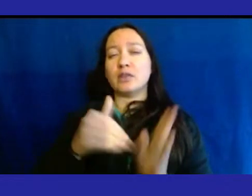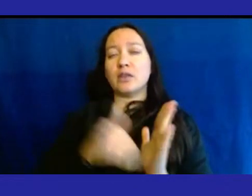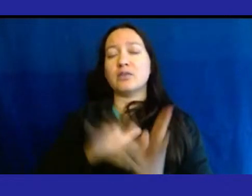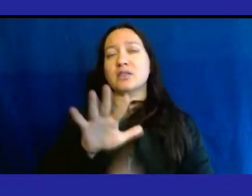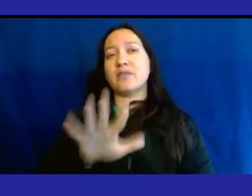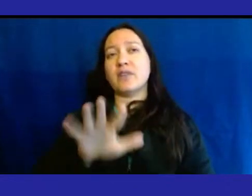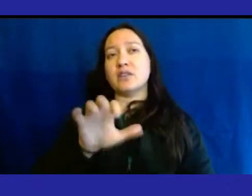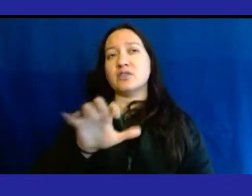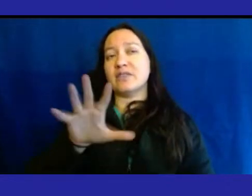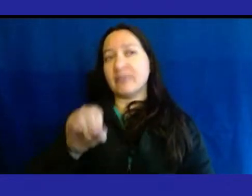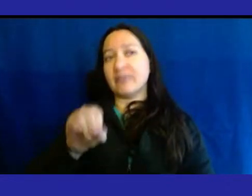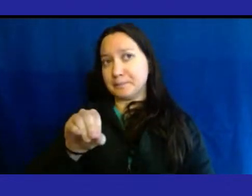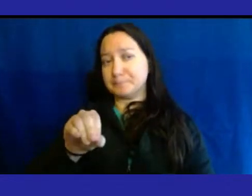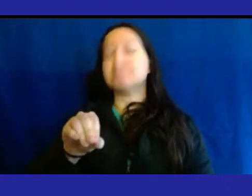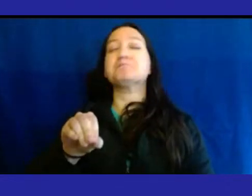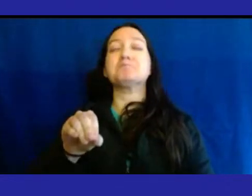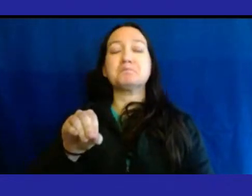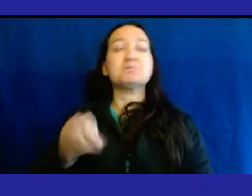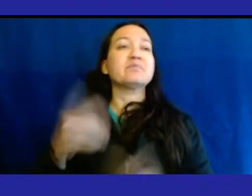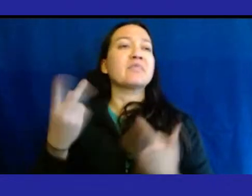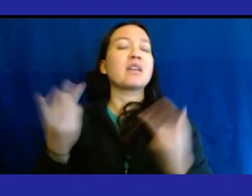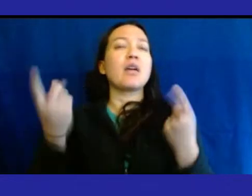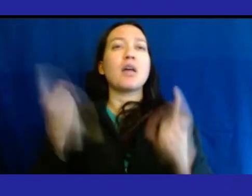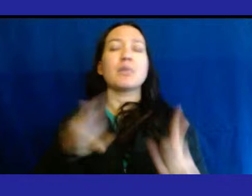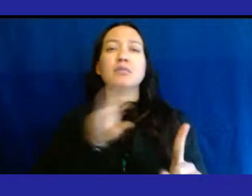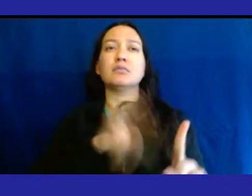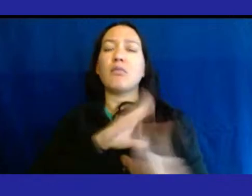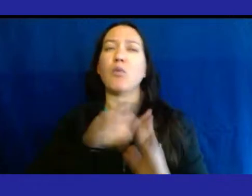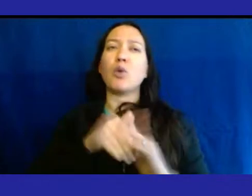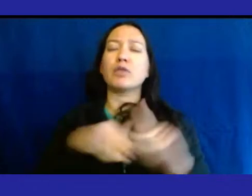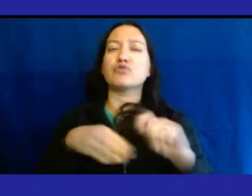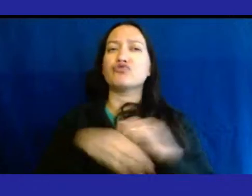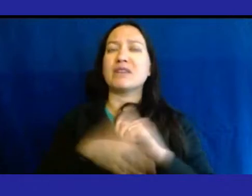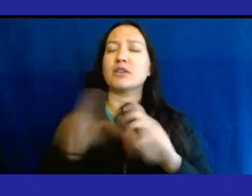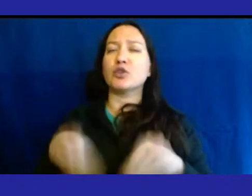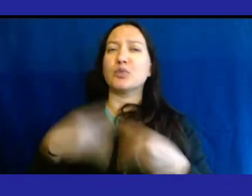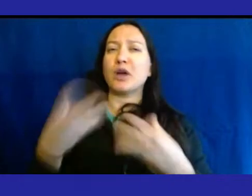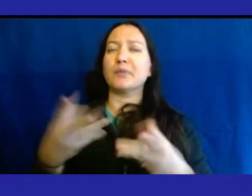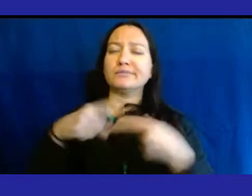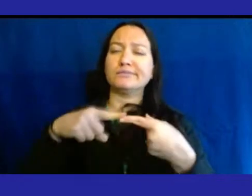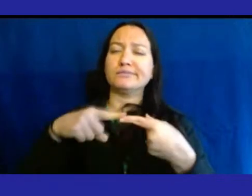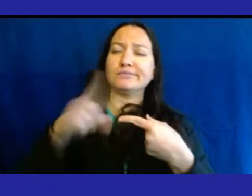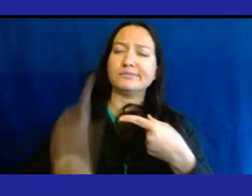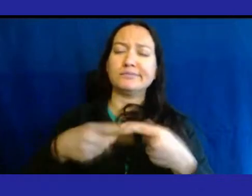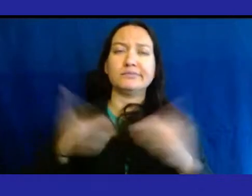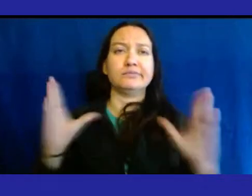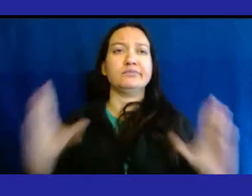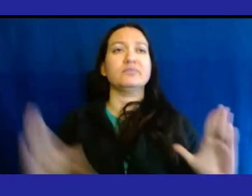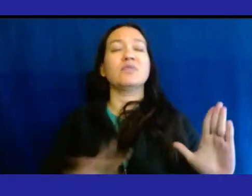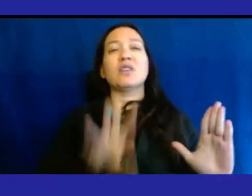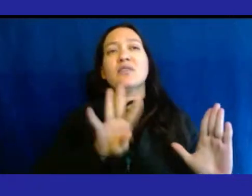43,550. And so when we looked at all of the training that we provided during that year, we had